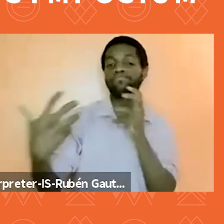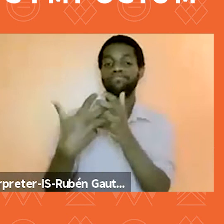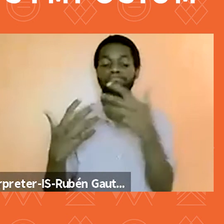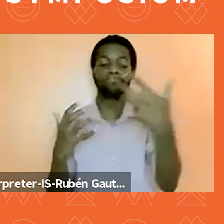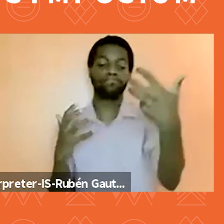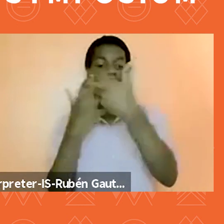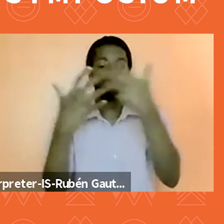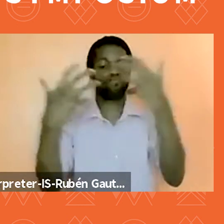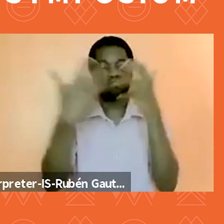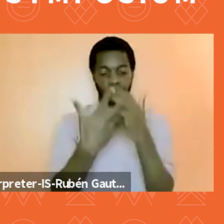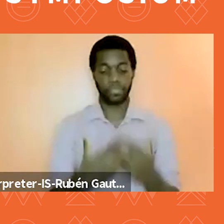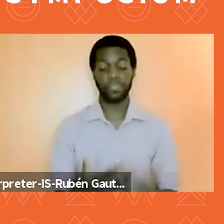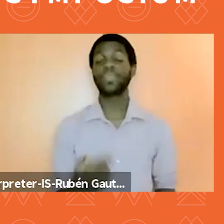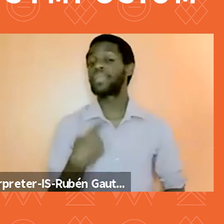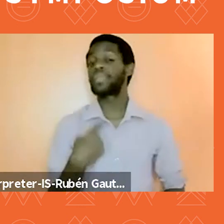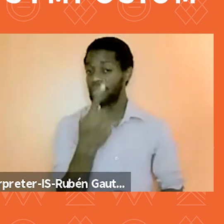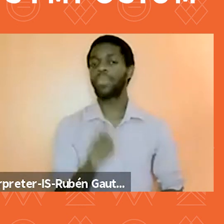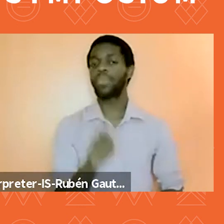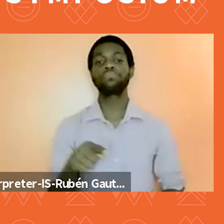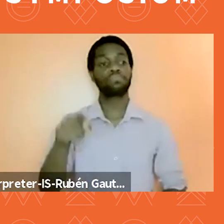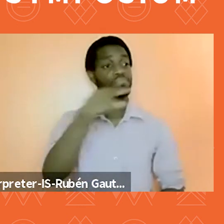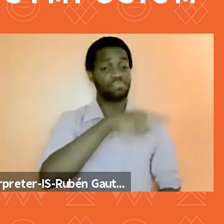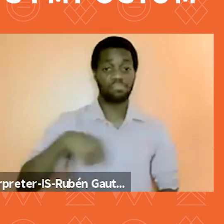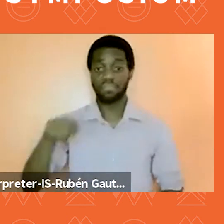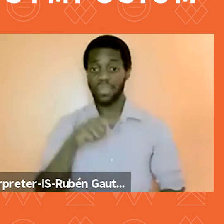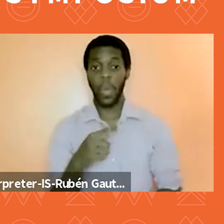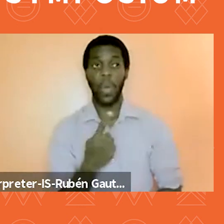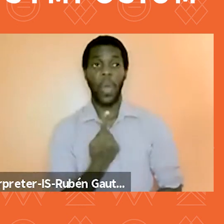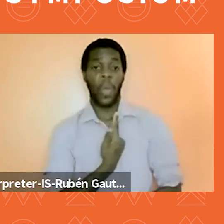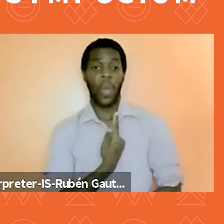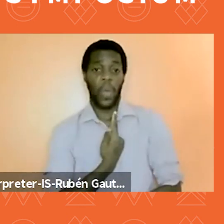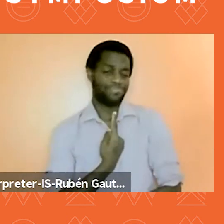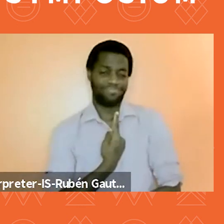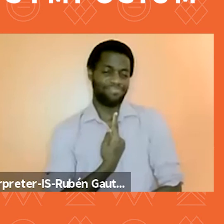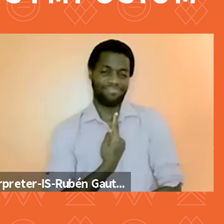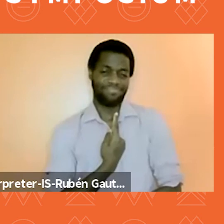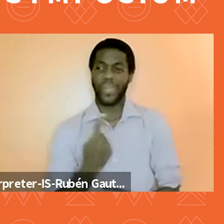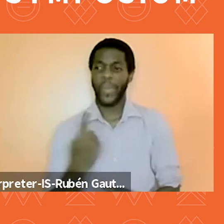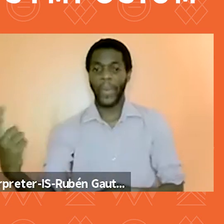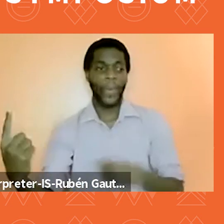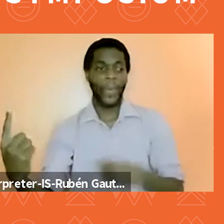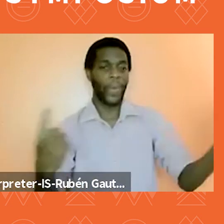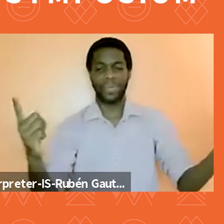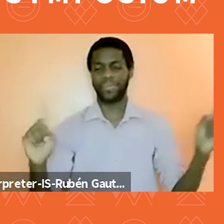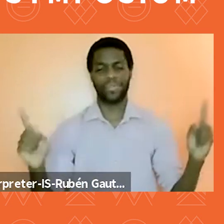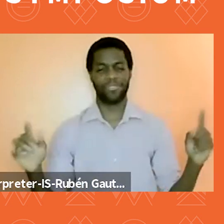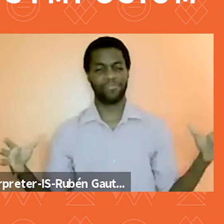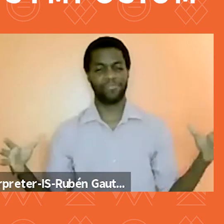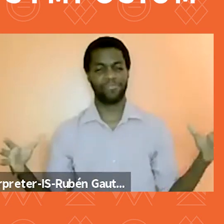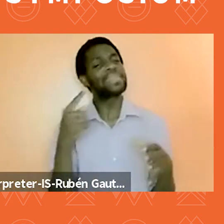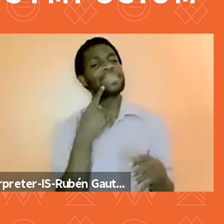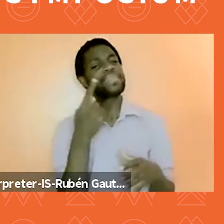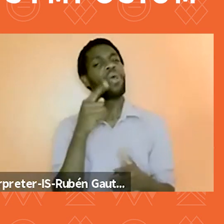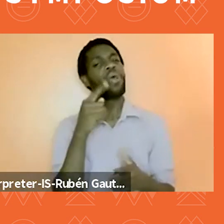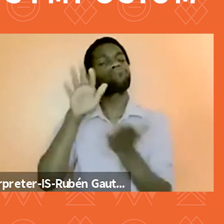a question around accountability as well. So that's what this declaration is all about,